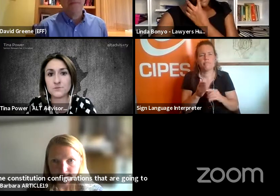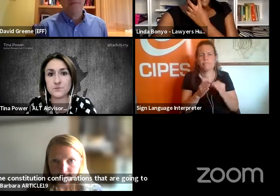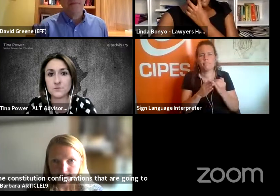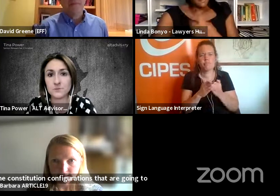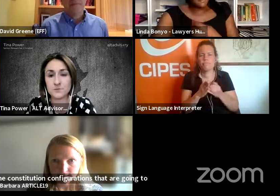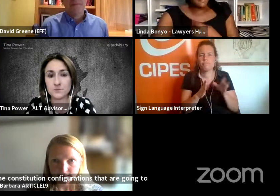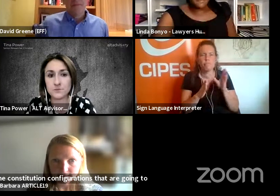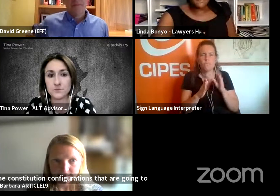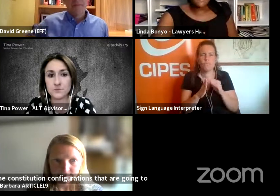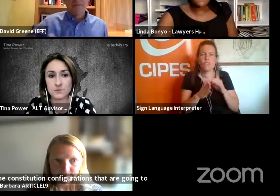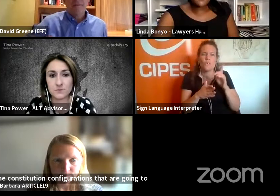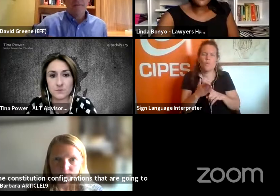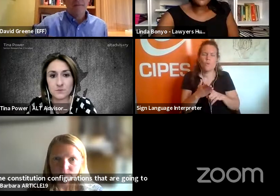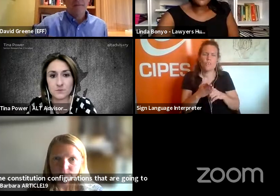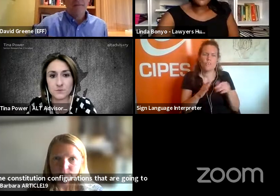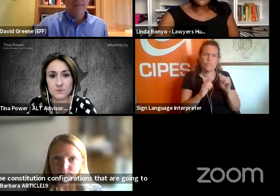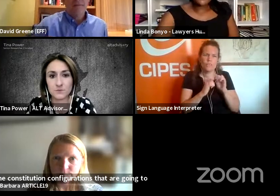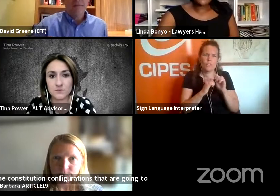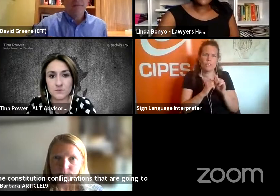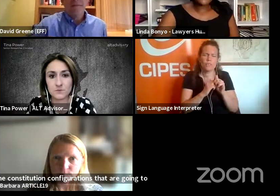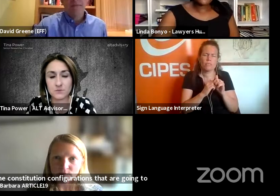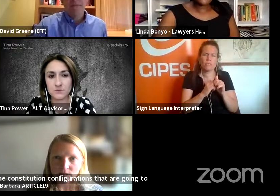have.